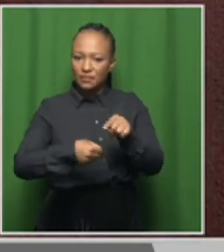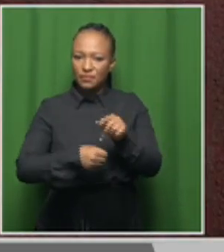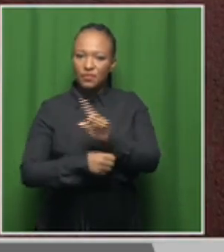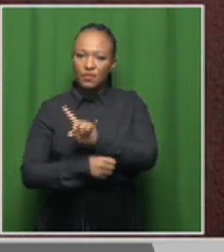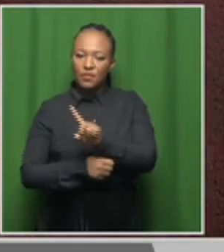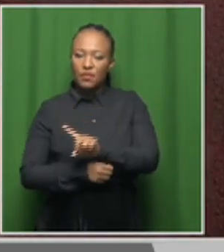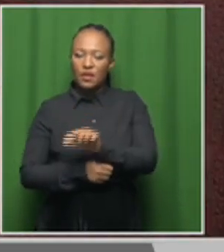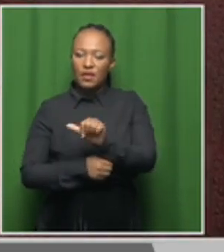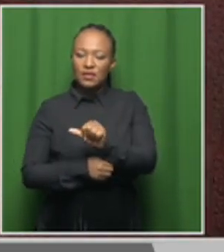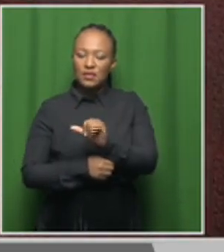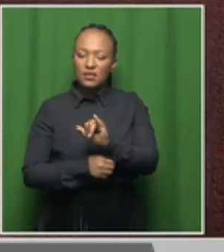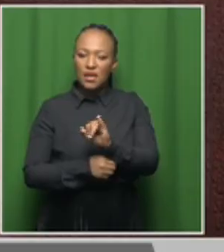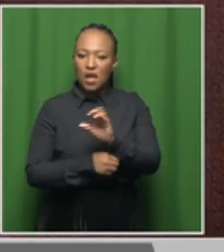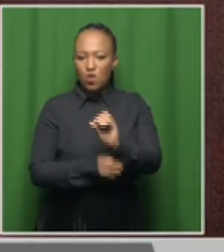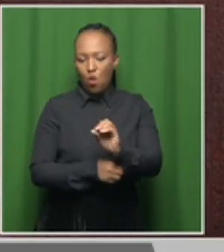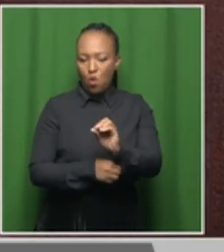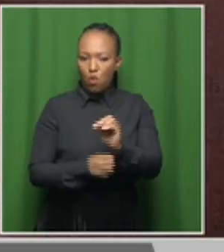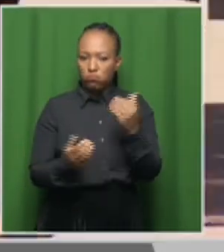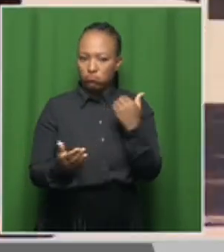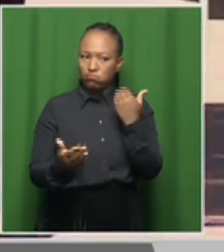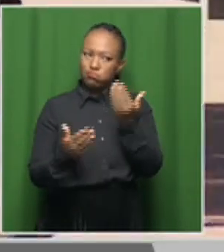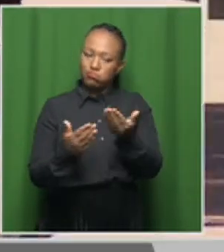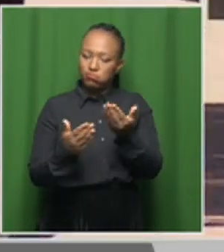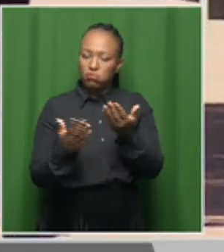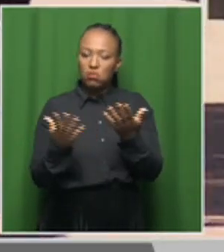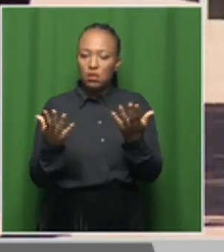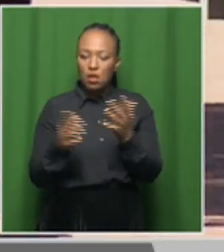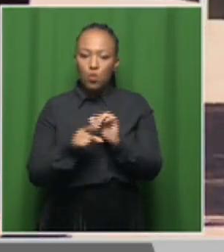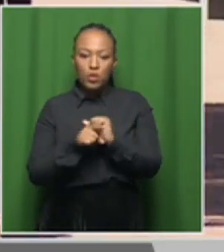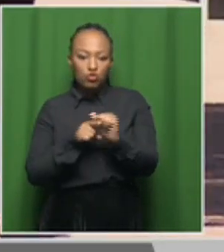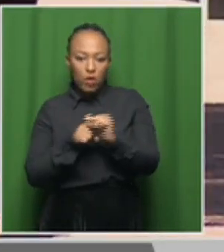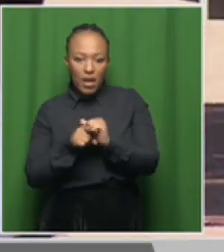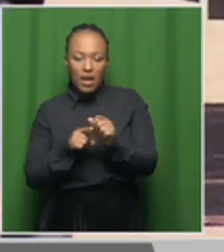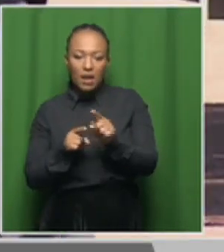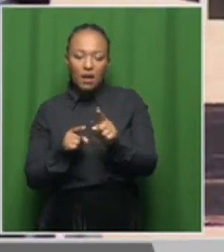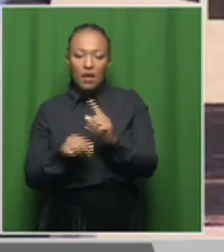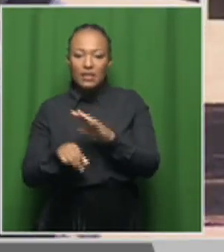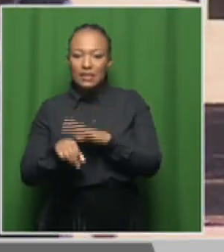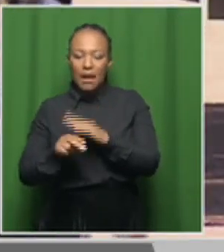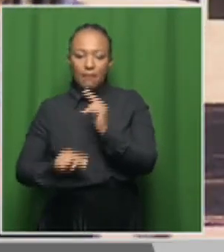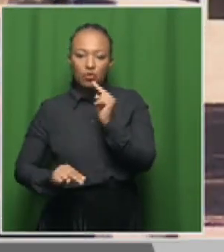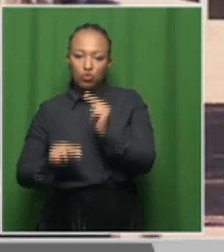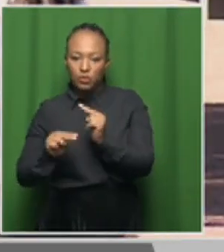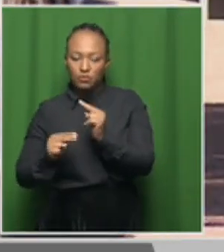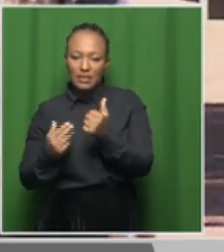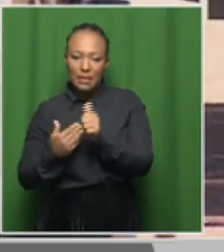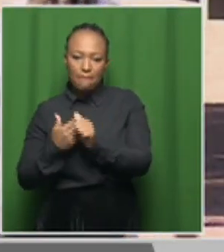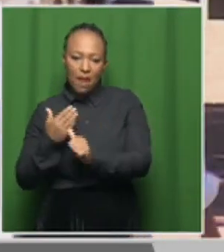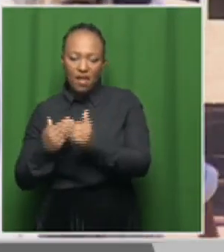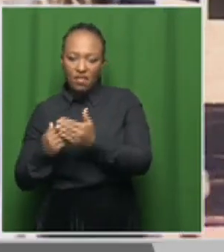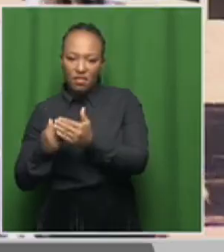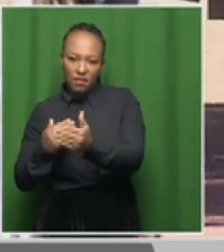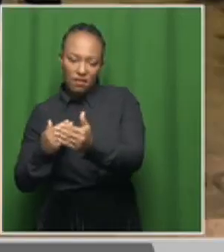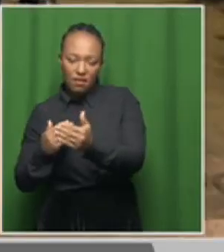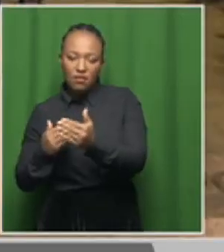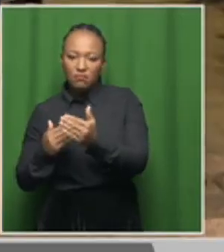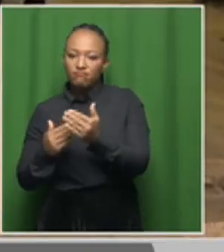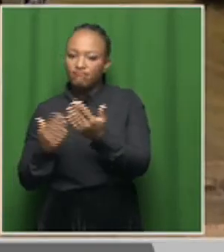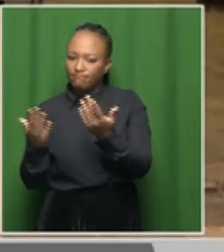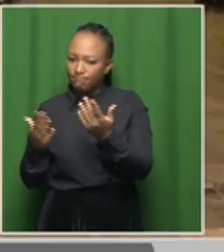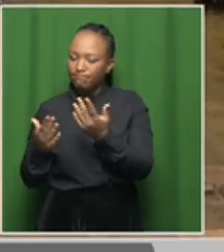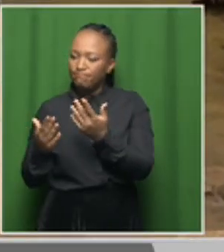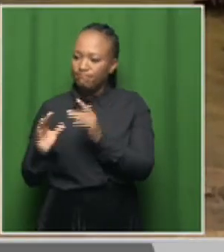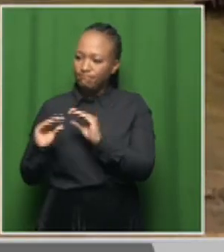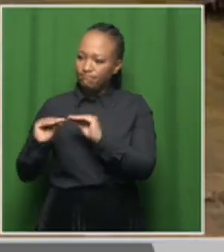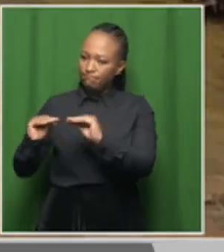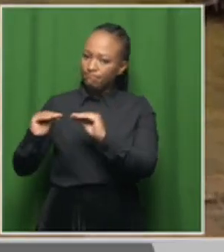has presented itself to the market, where we train you over a shorter period of time, about 6 months, with our flagship courses. And then from